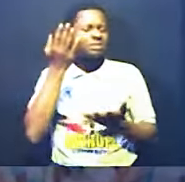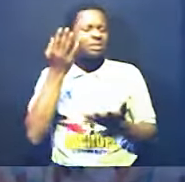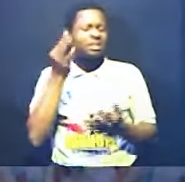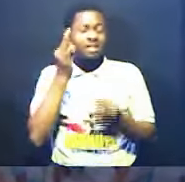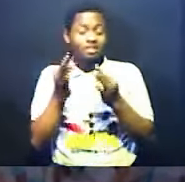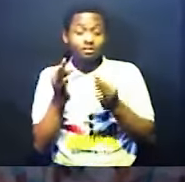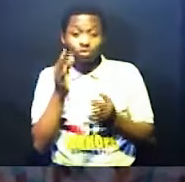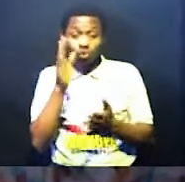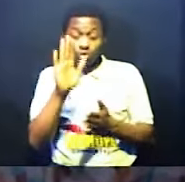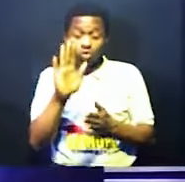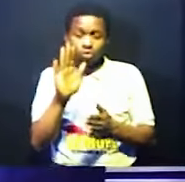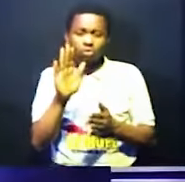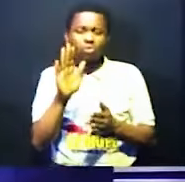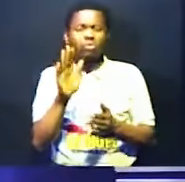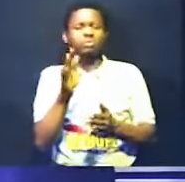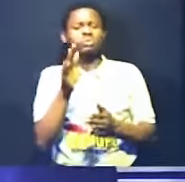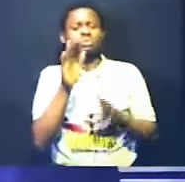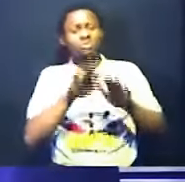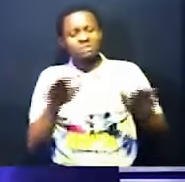spoiled me."